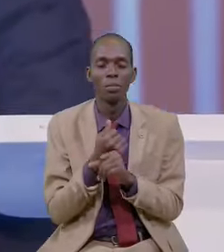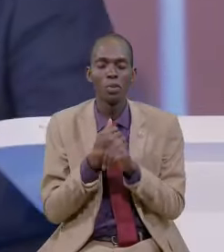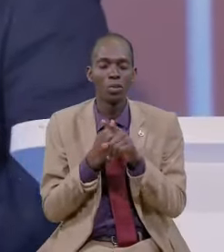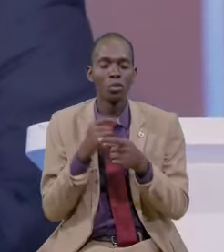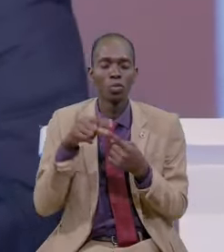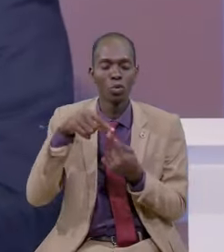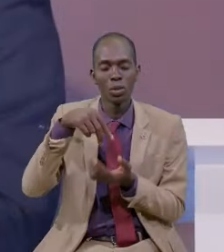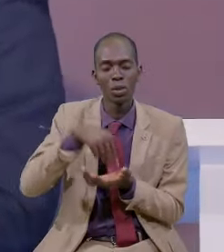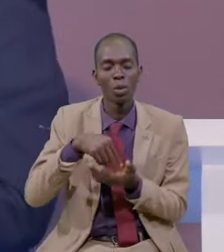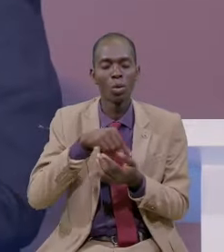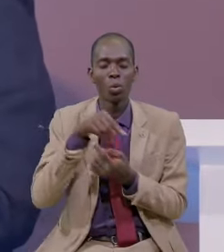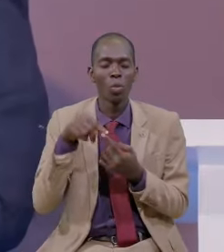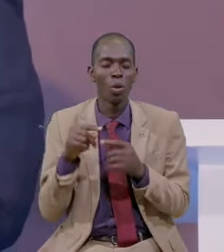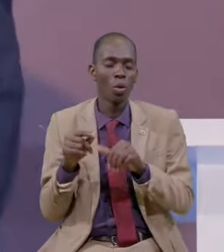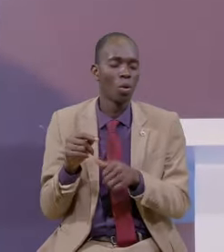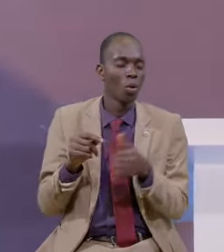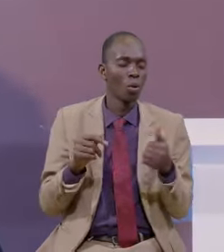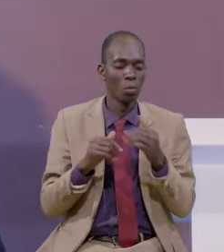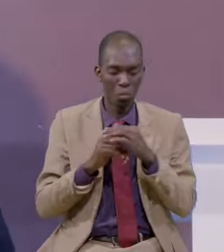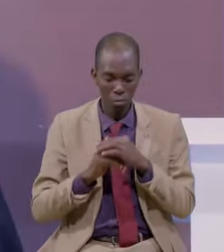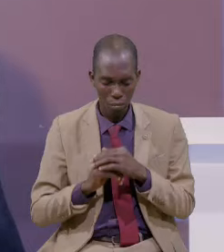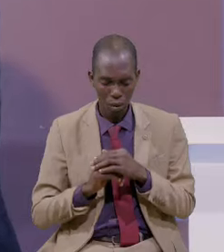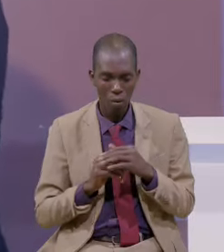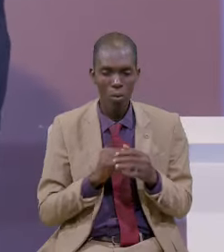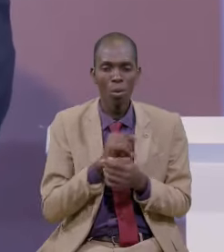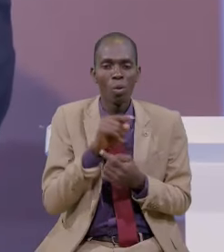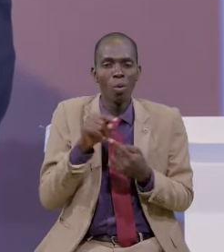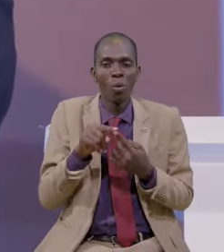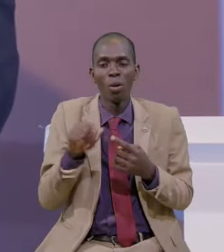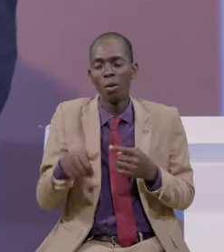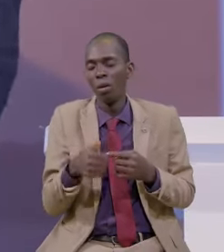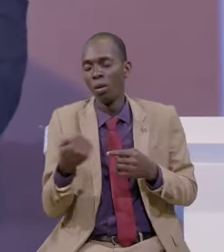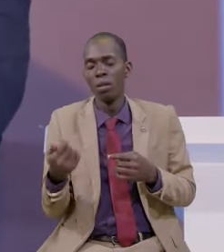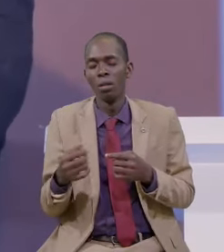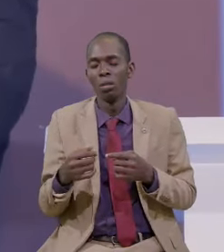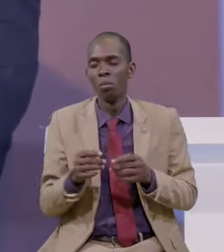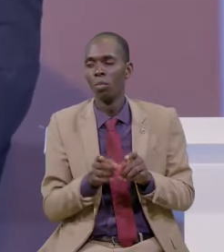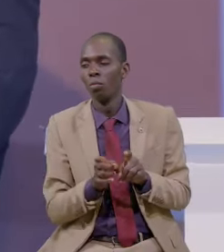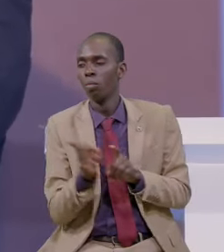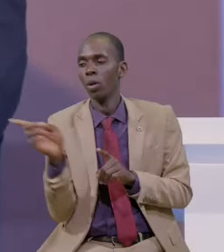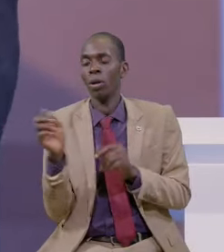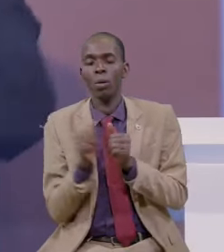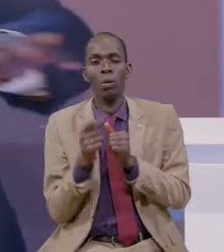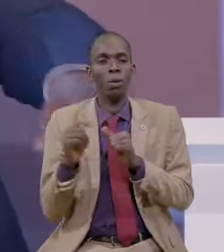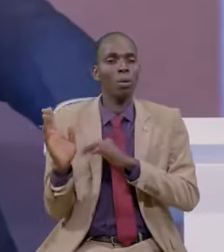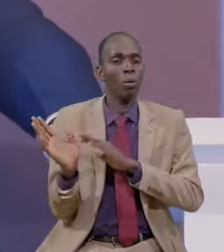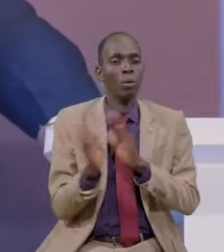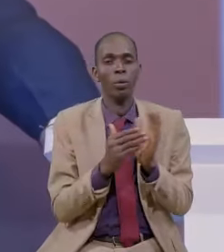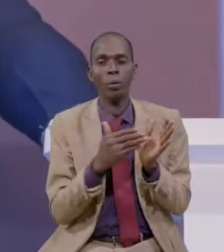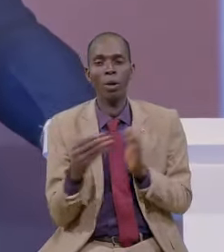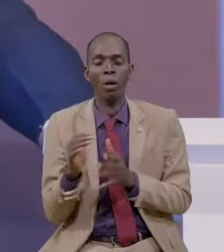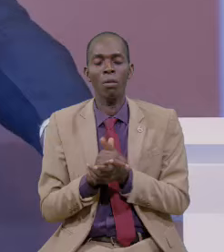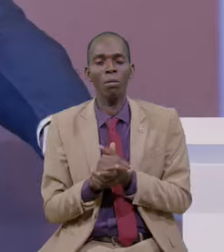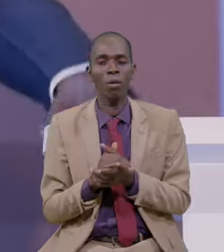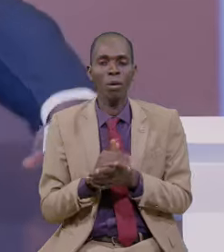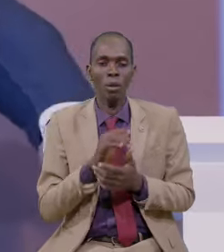when others bend, when others sway with the wind, when others yield to temptation